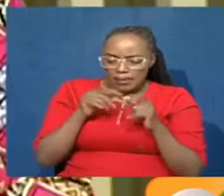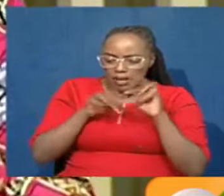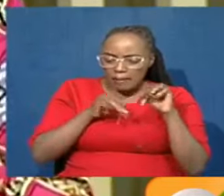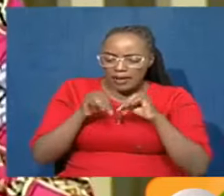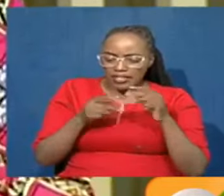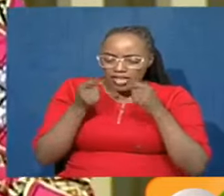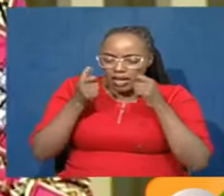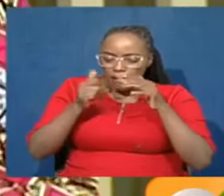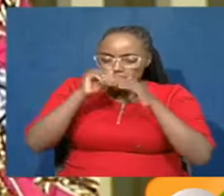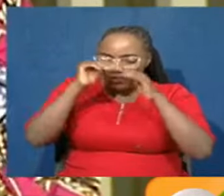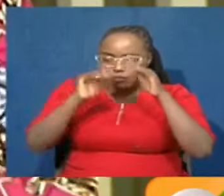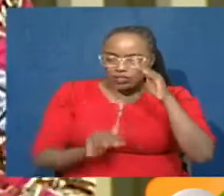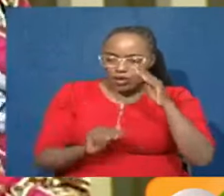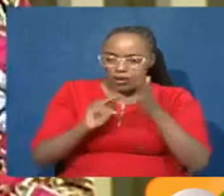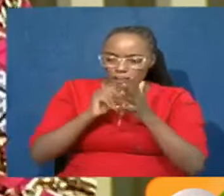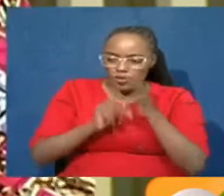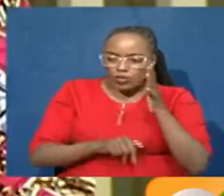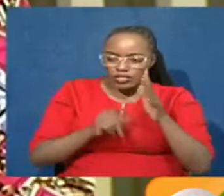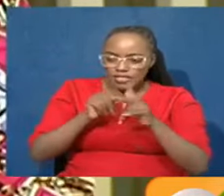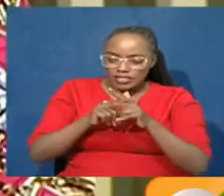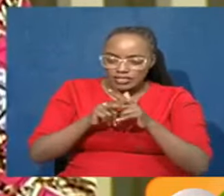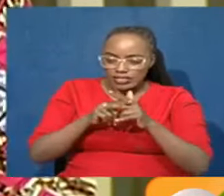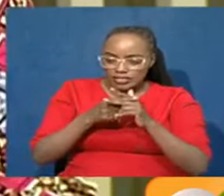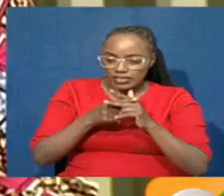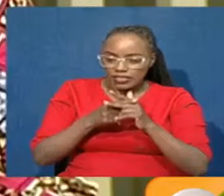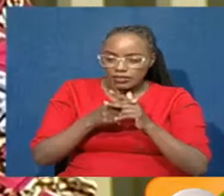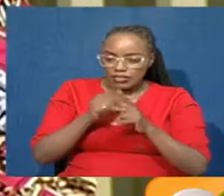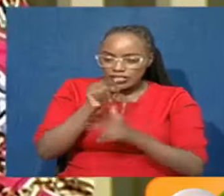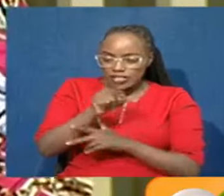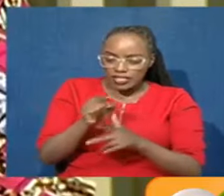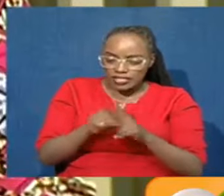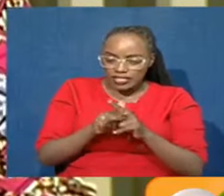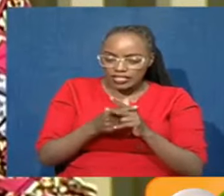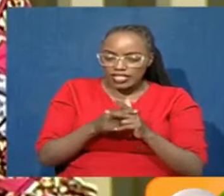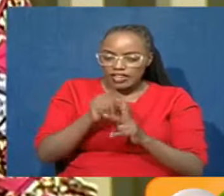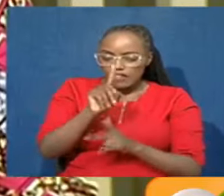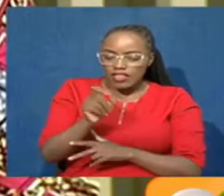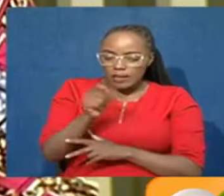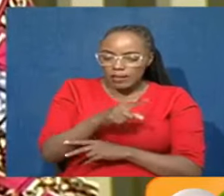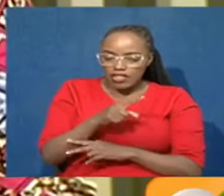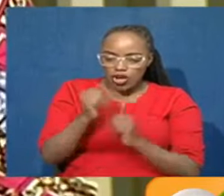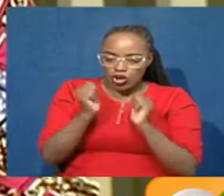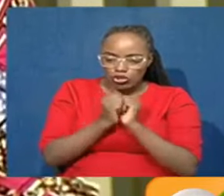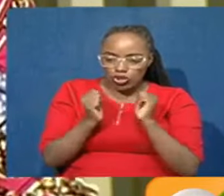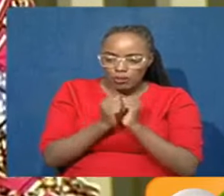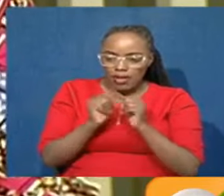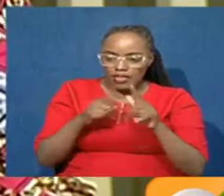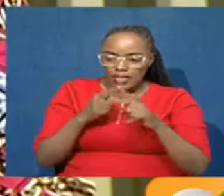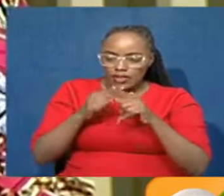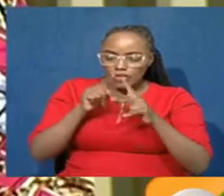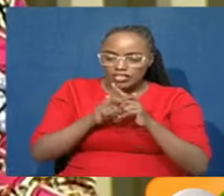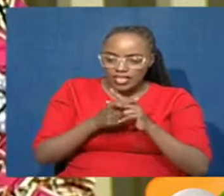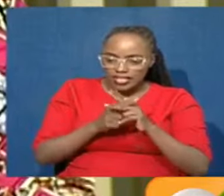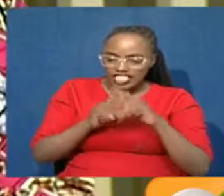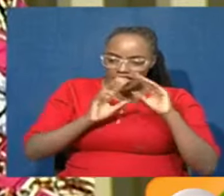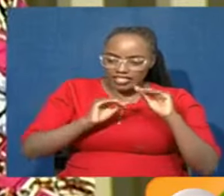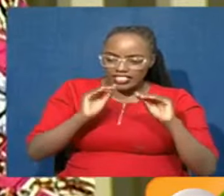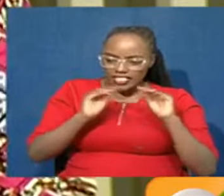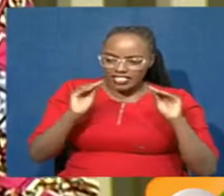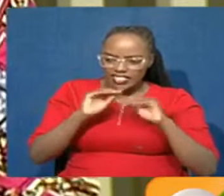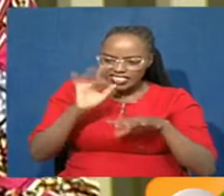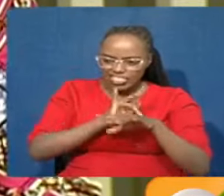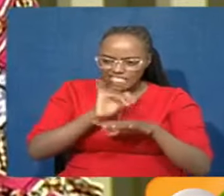that. So immediately we began, when the rollout started on the 1st of October, we began the sensitization